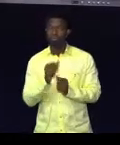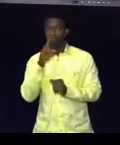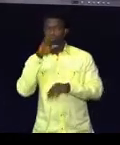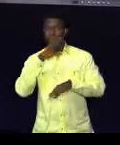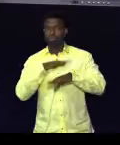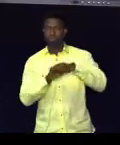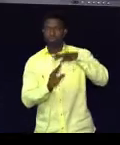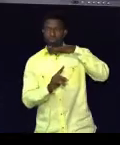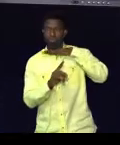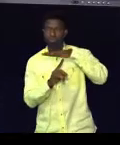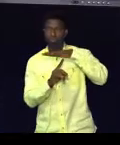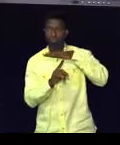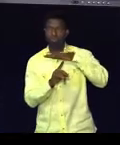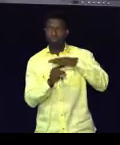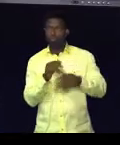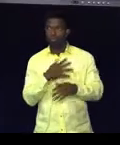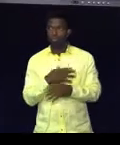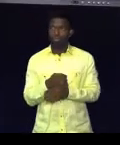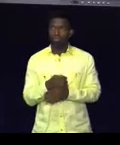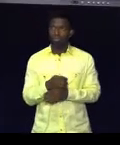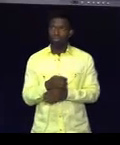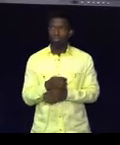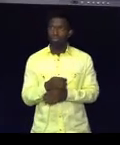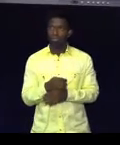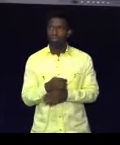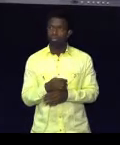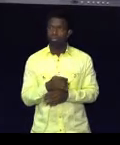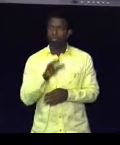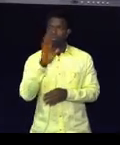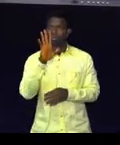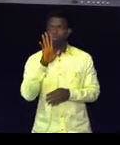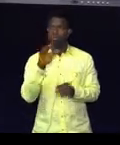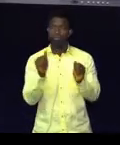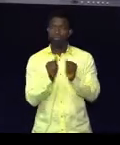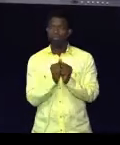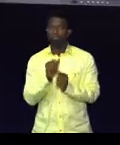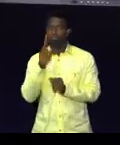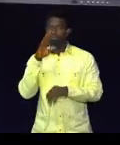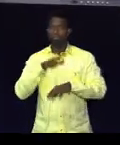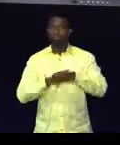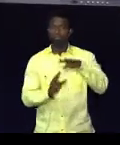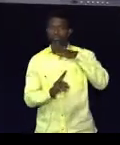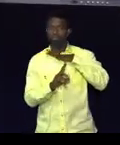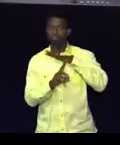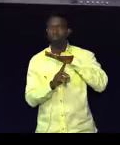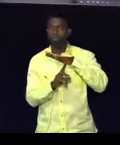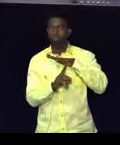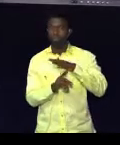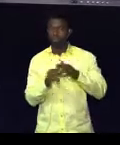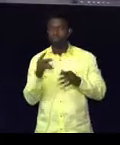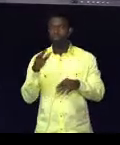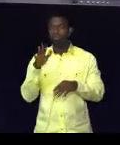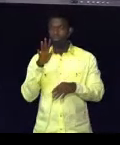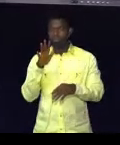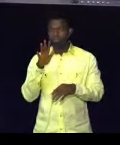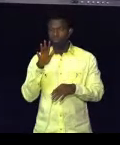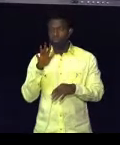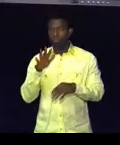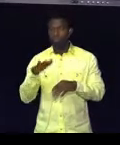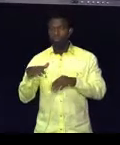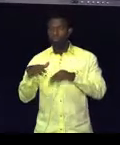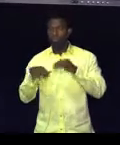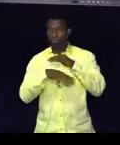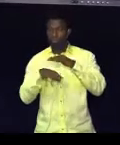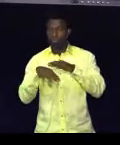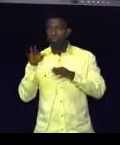And this is how I write it. 2 with the power of 1, 5 with the power of 2. Observe again that I did not put 5 under 3. I put the 5 under 5. That